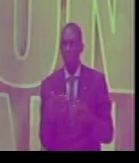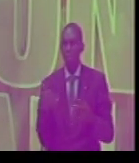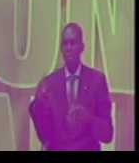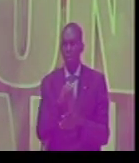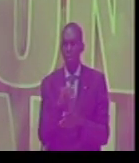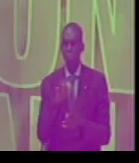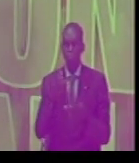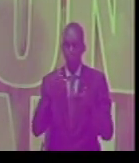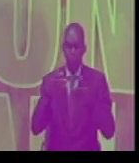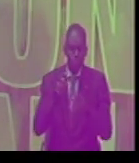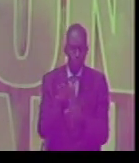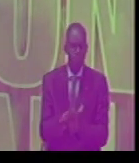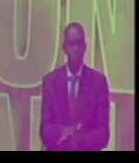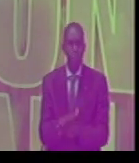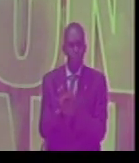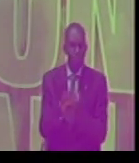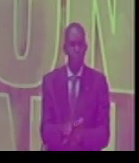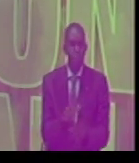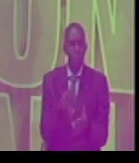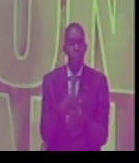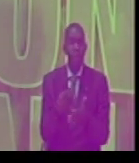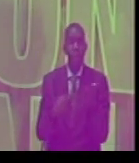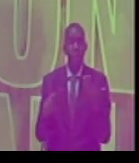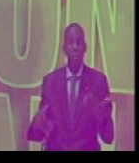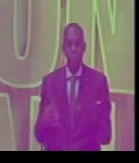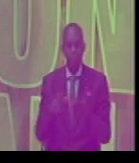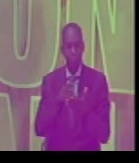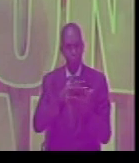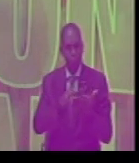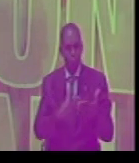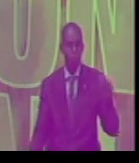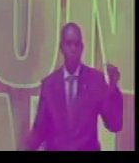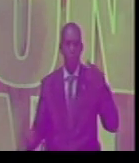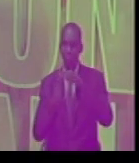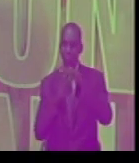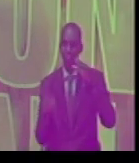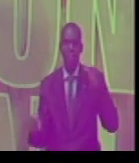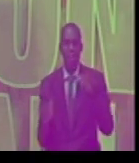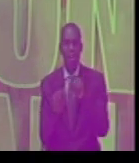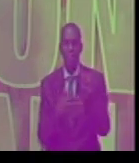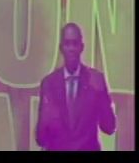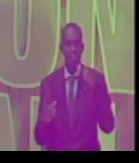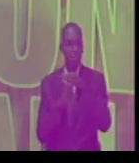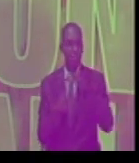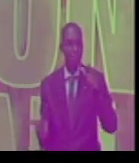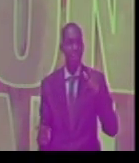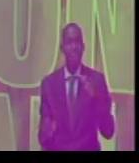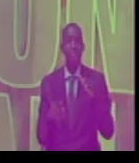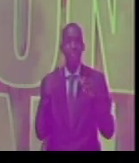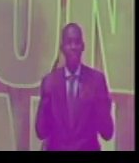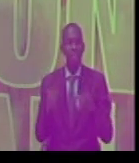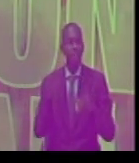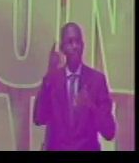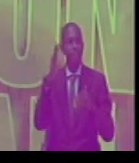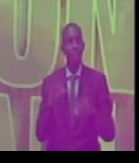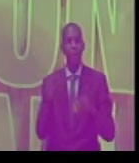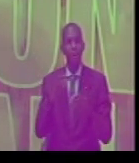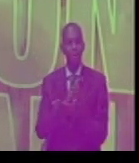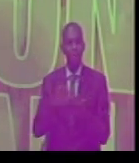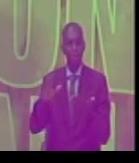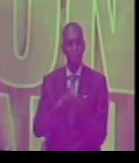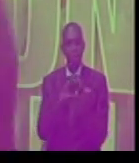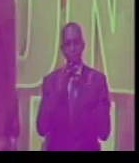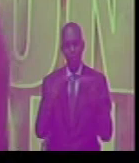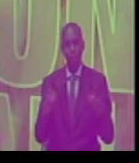I pressed it. I called my children. Come and see. They pressed it. They pressed it. They pressed it. Everything vanished. Praise the